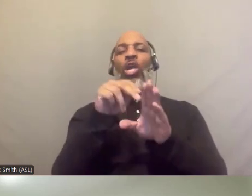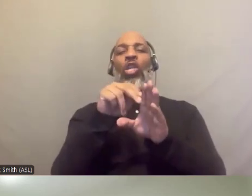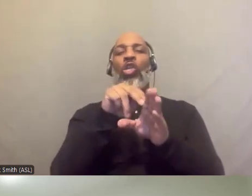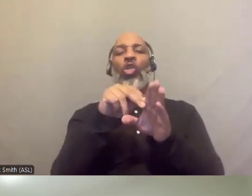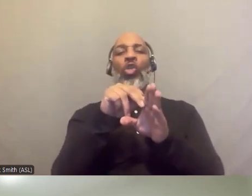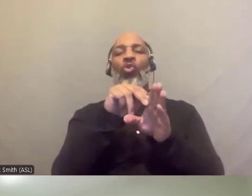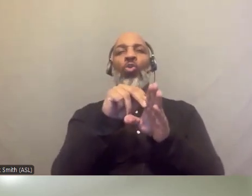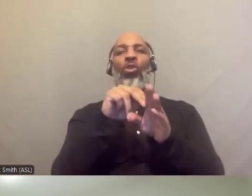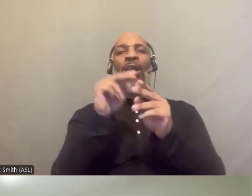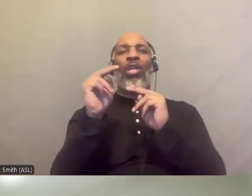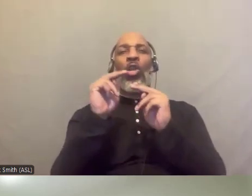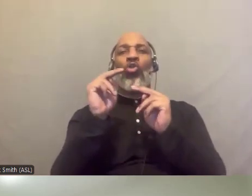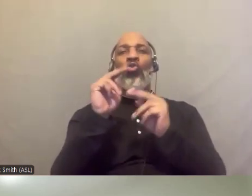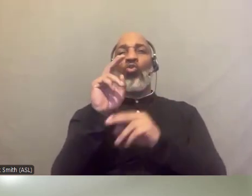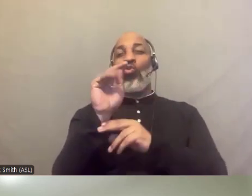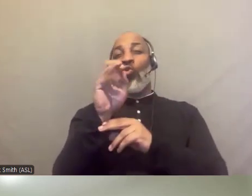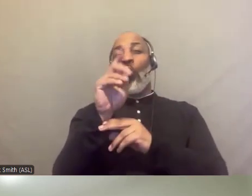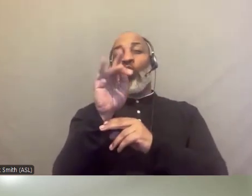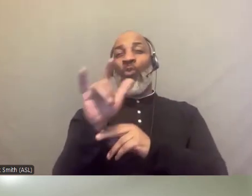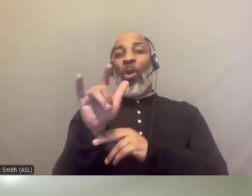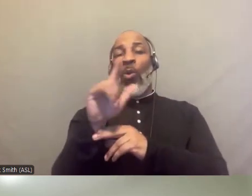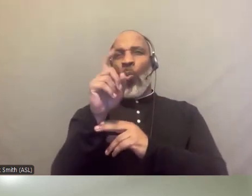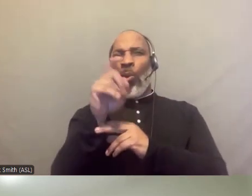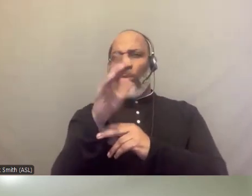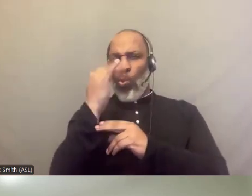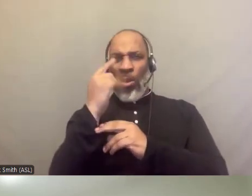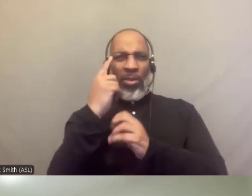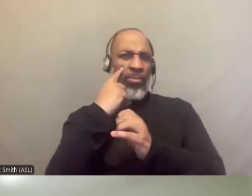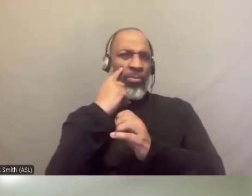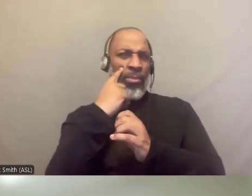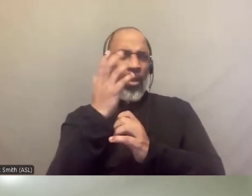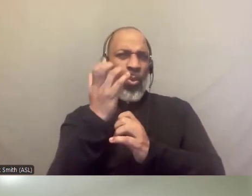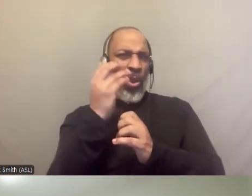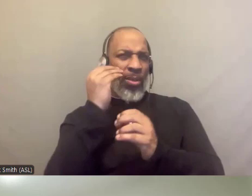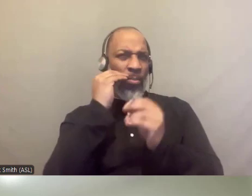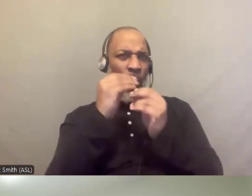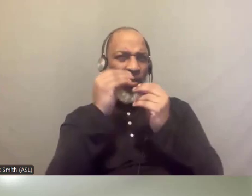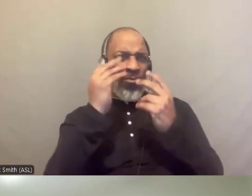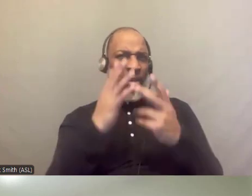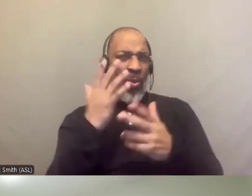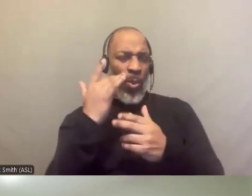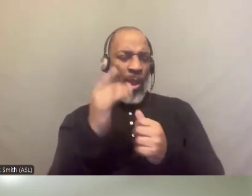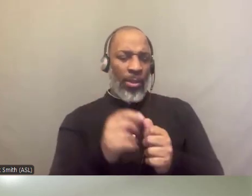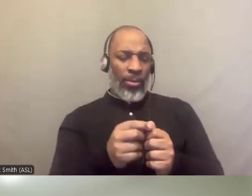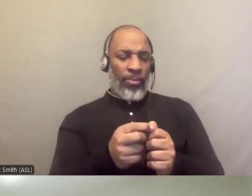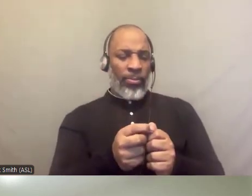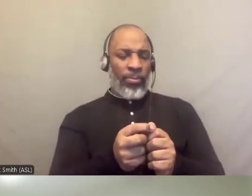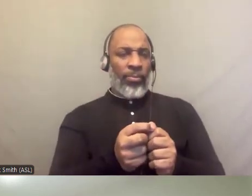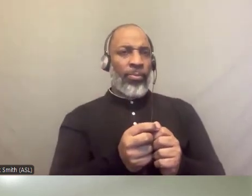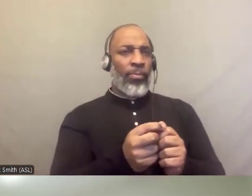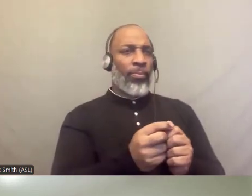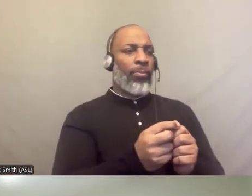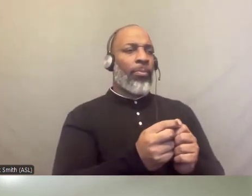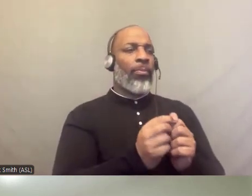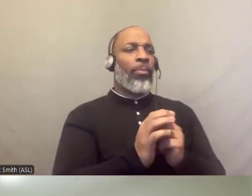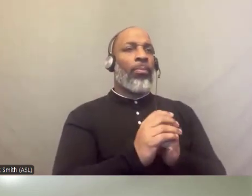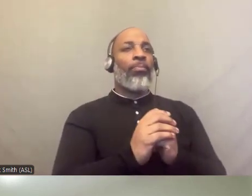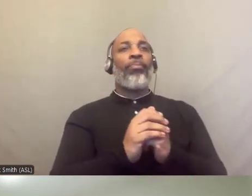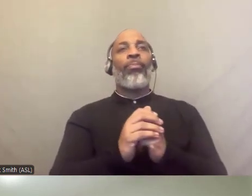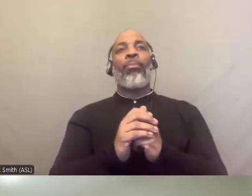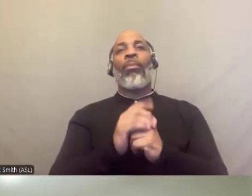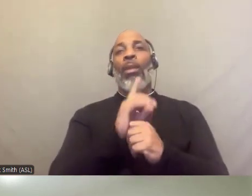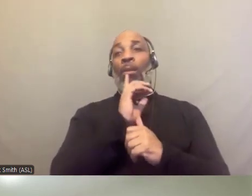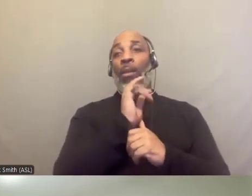face. I am curious why people would want to know more information. But